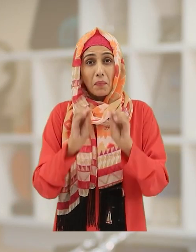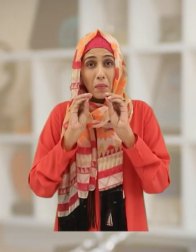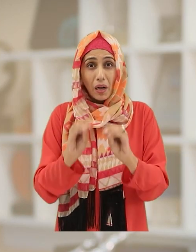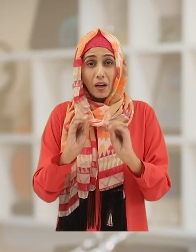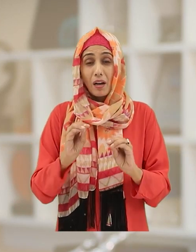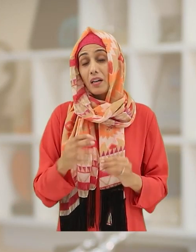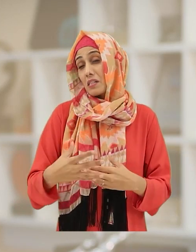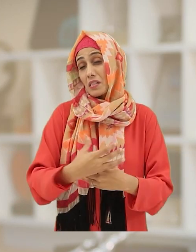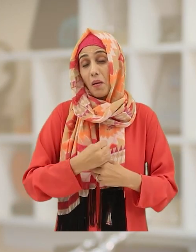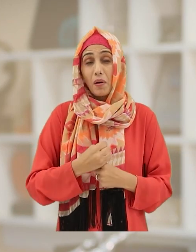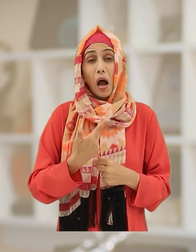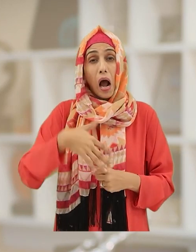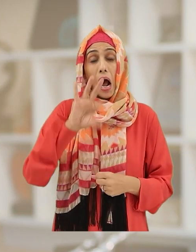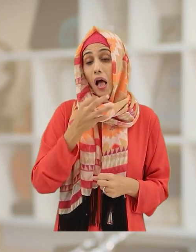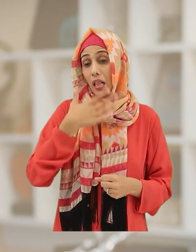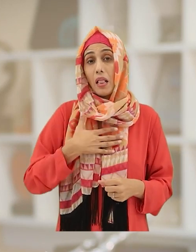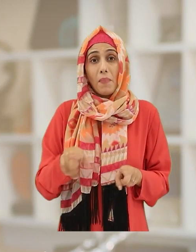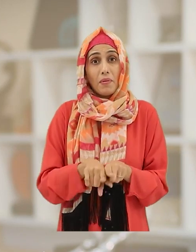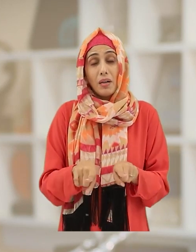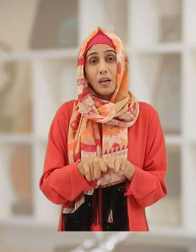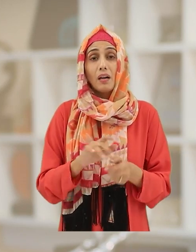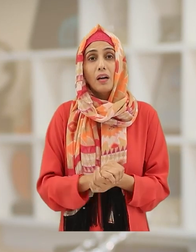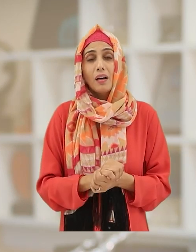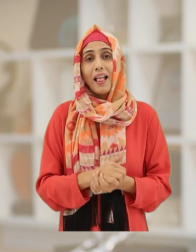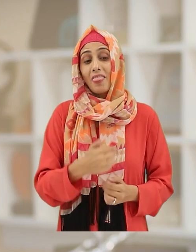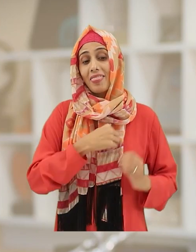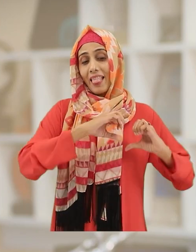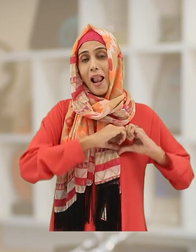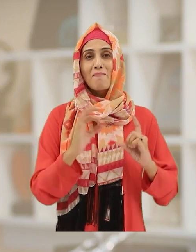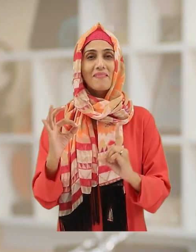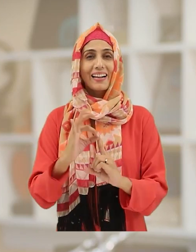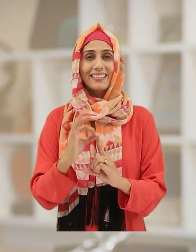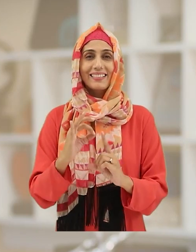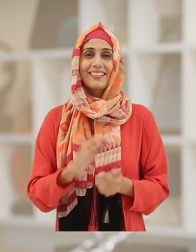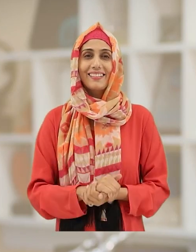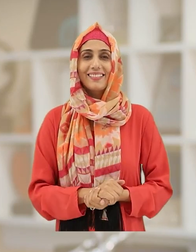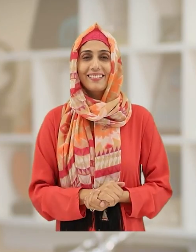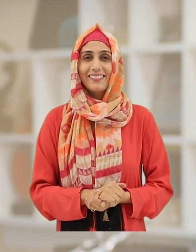any country I've ever lived in. So Dil Dil Pakistan.